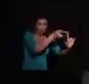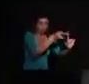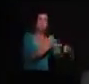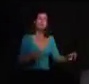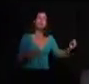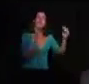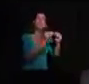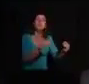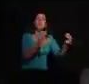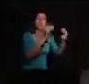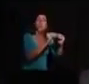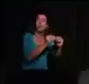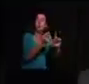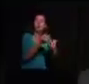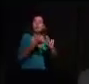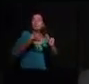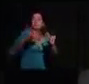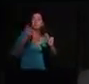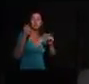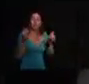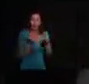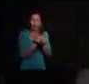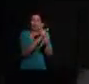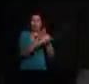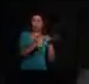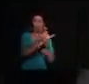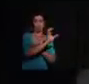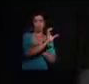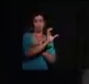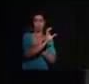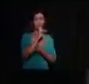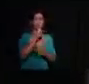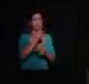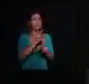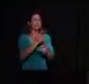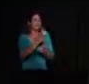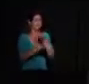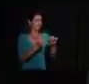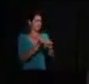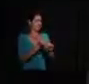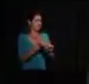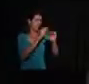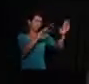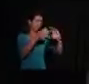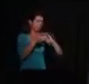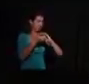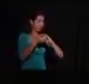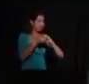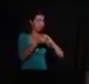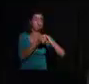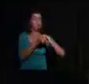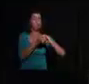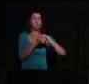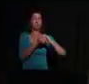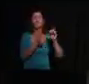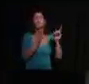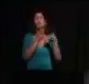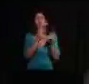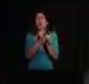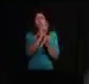it in the colleges and in the system. So this has been a great 10-year partnership, and I was just talking to Anne-Marie